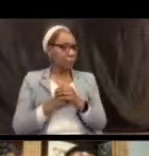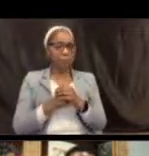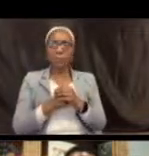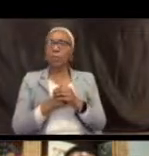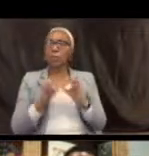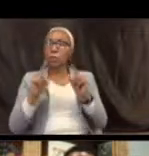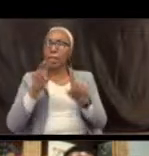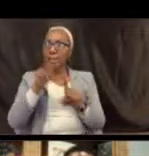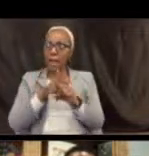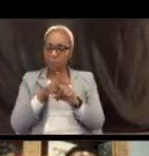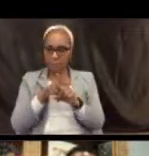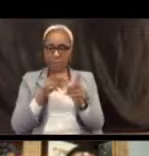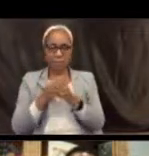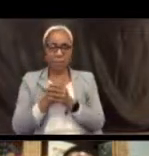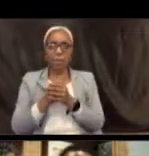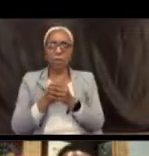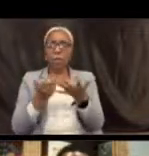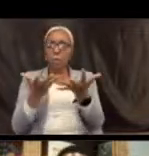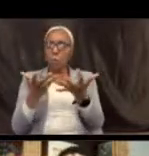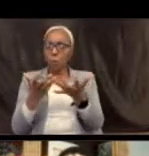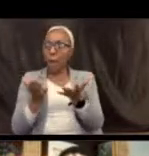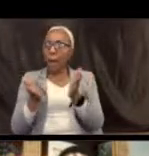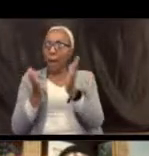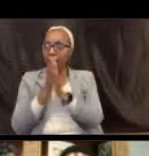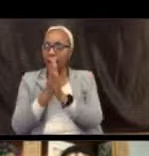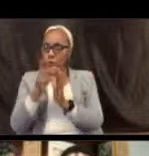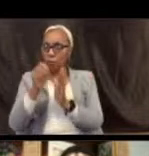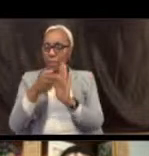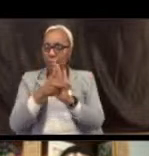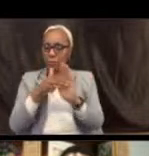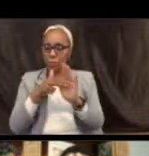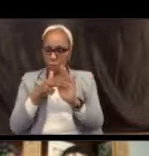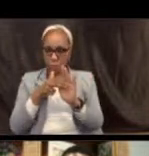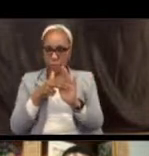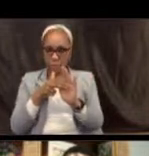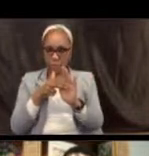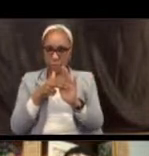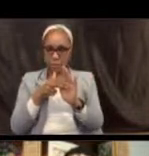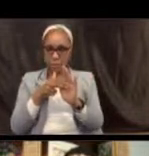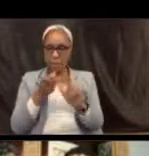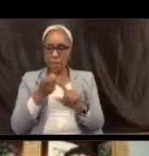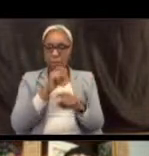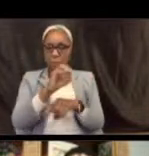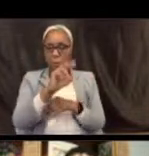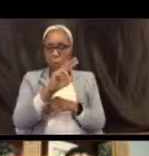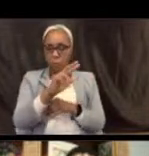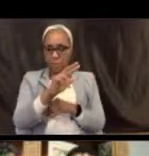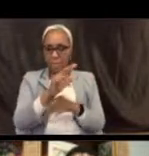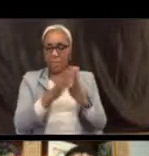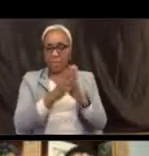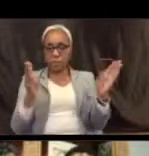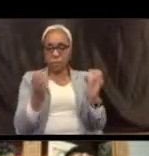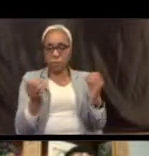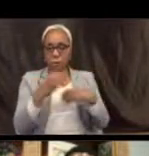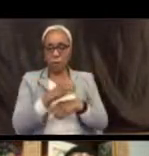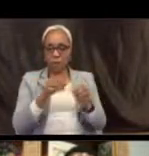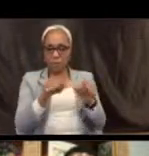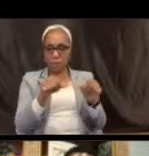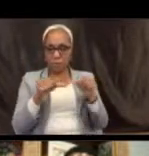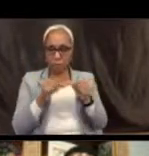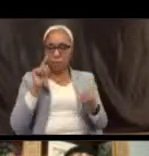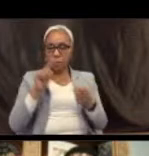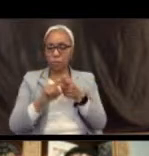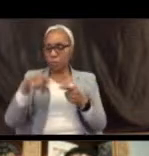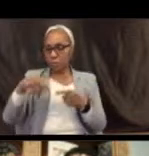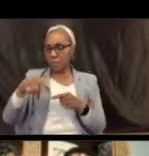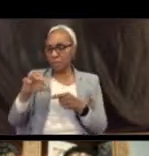The applicant proposes to rezone the 0.61 acre property from O3 General Office District to PCD,